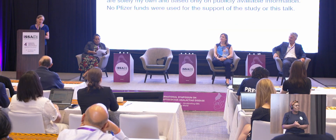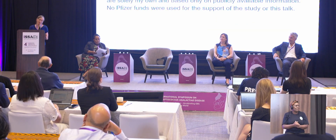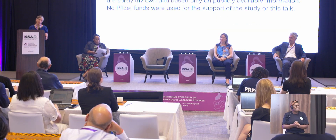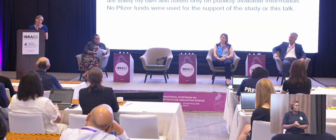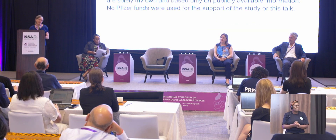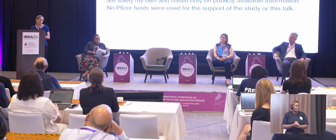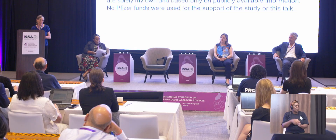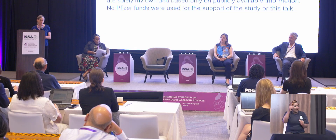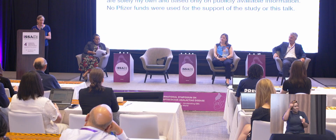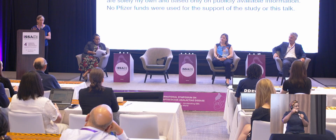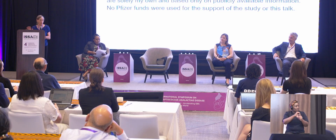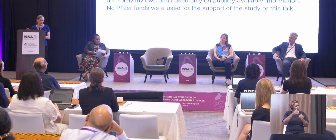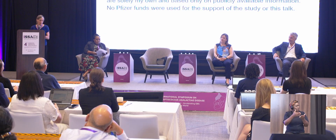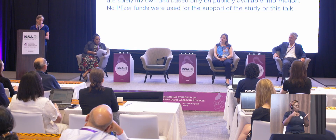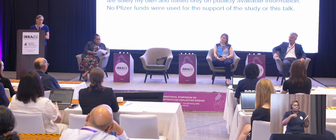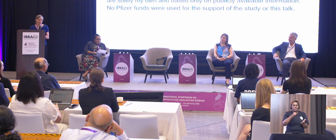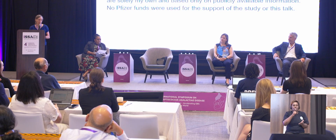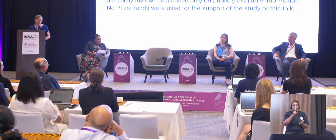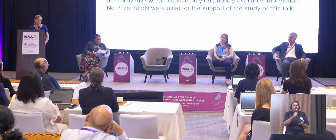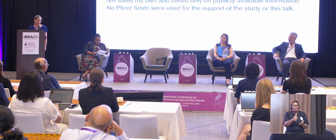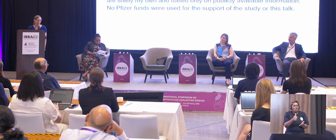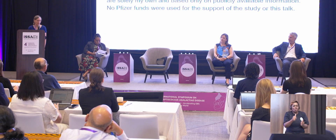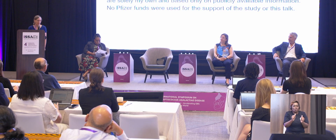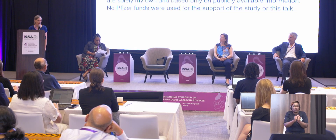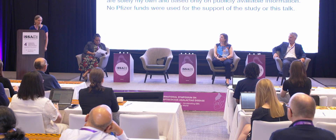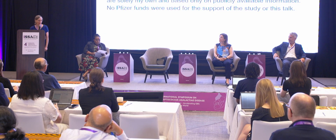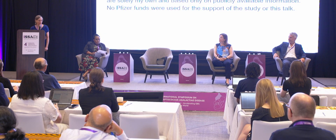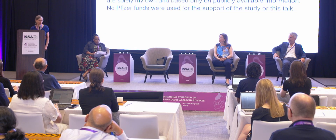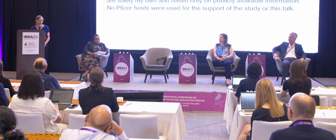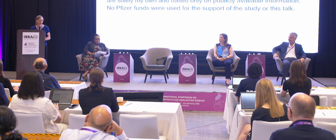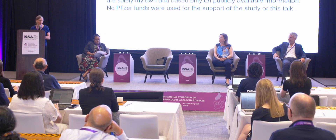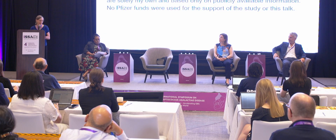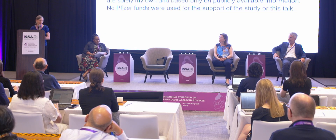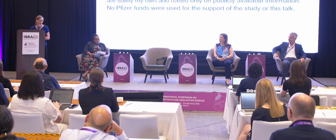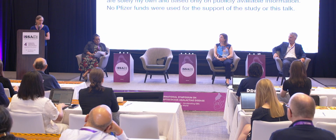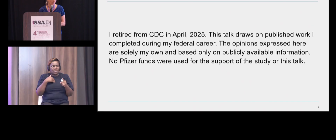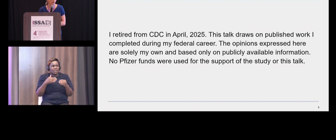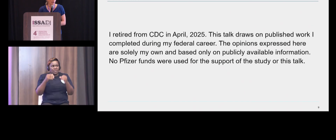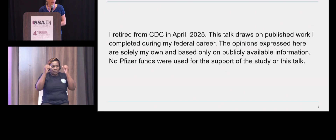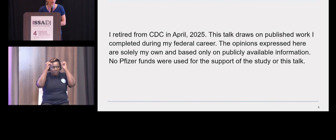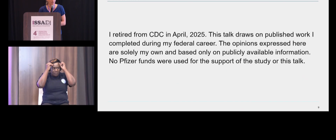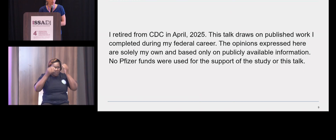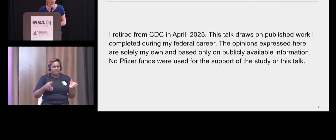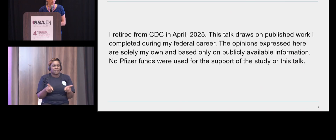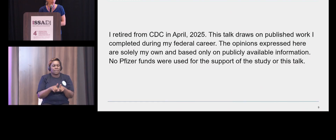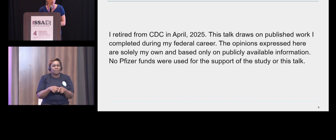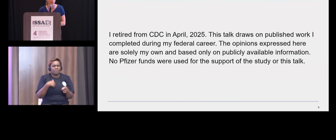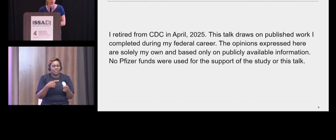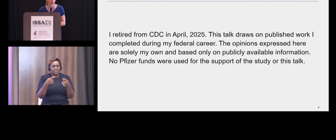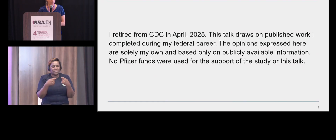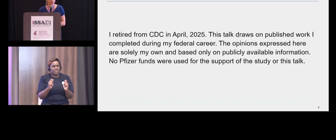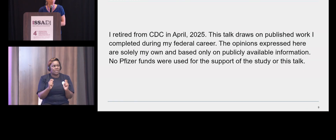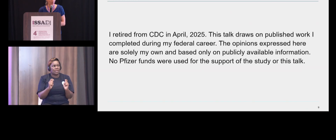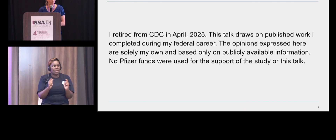And I want to remind everybody that I am no longer with CDC, though I was the PI on this study. And so I'm drawing only